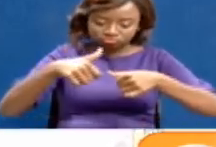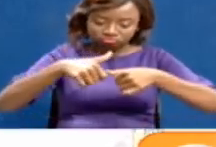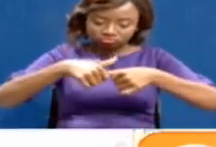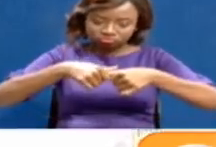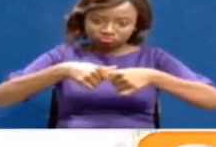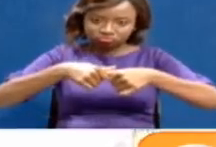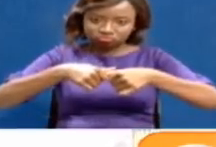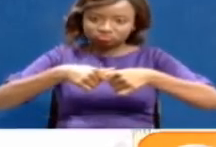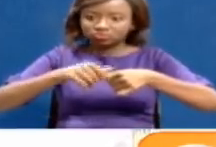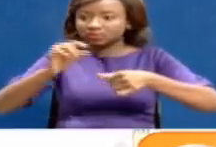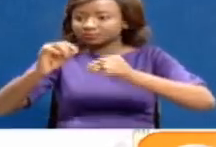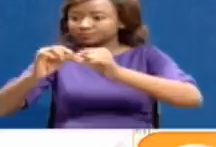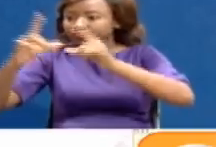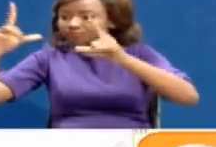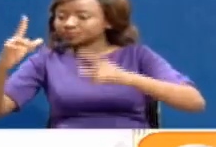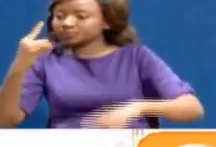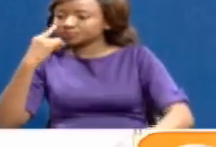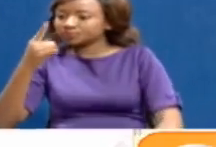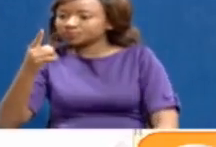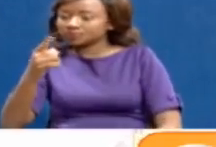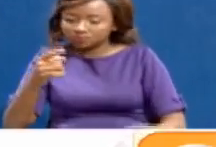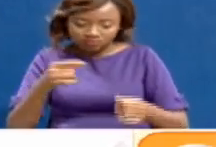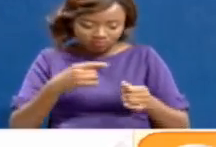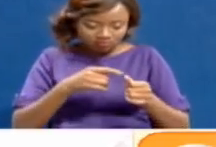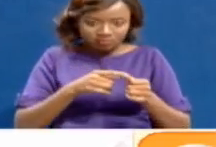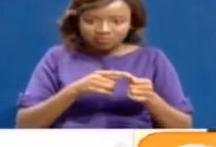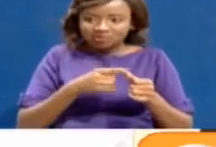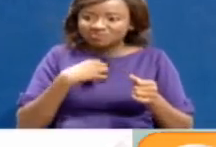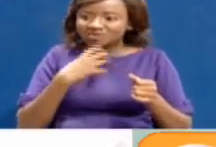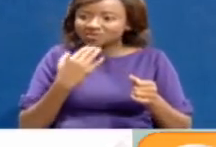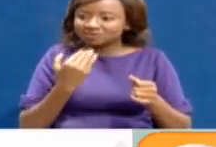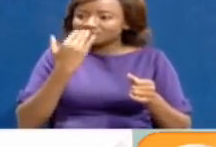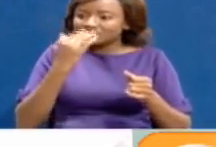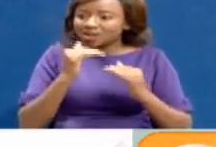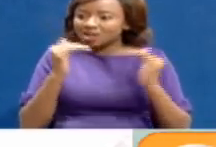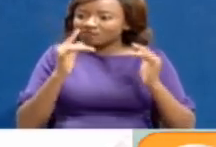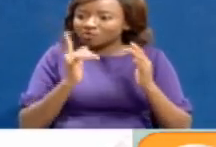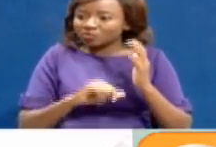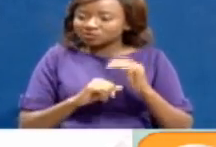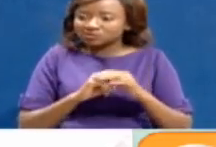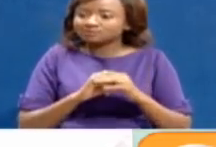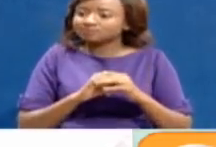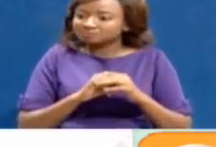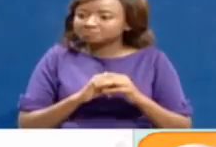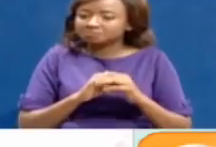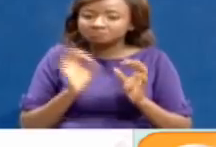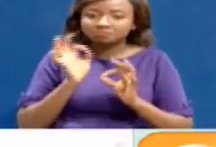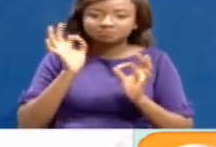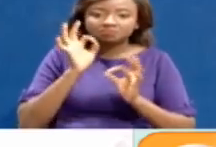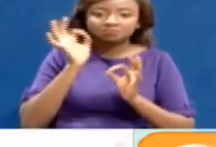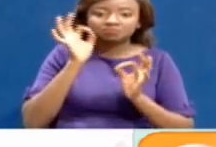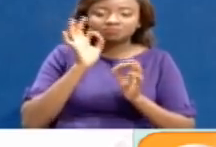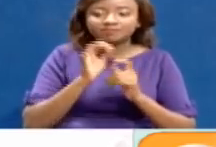oximeter, what you see on the screen are the readings of his oxygen levels. Whilst all the focus currently is on those designing